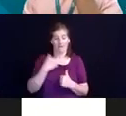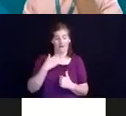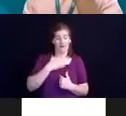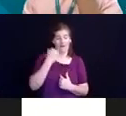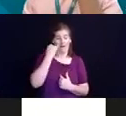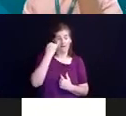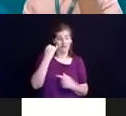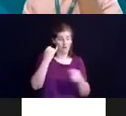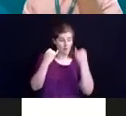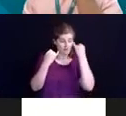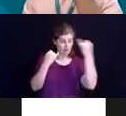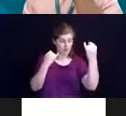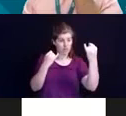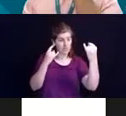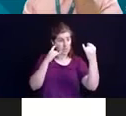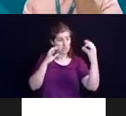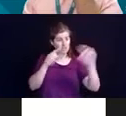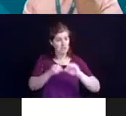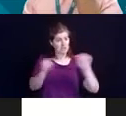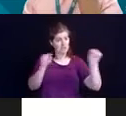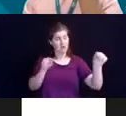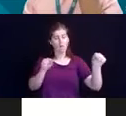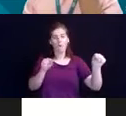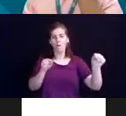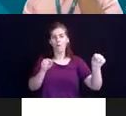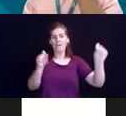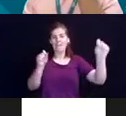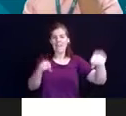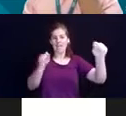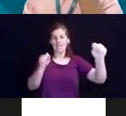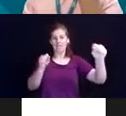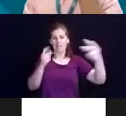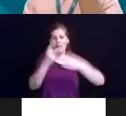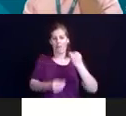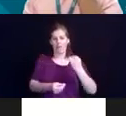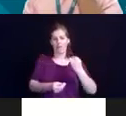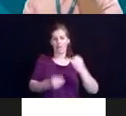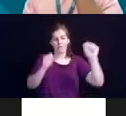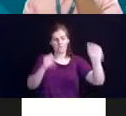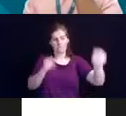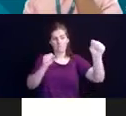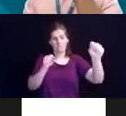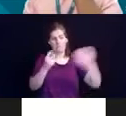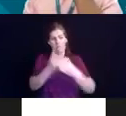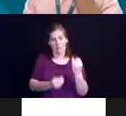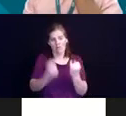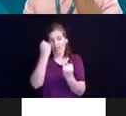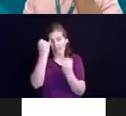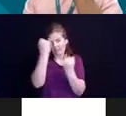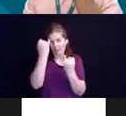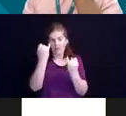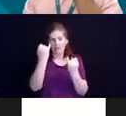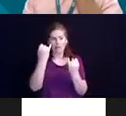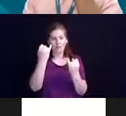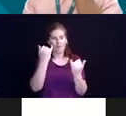you have an idea that sounds really different, we want to say yes and or both and thinking to help